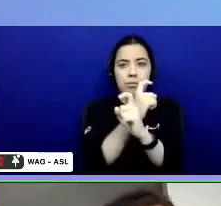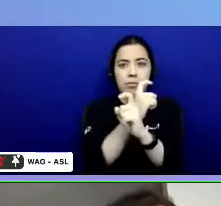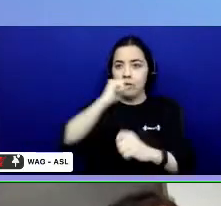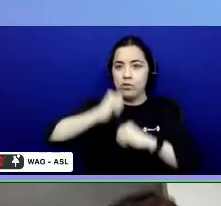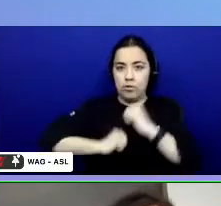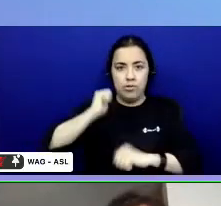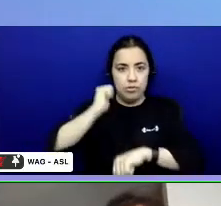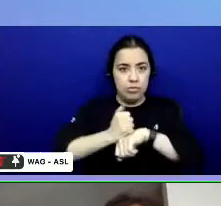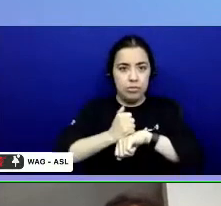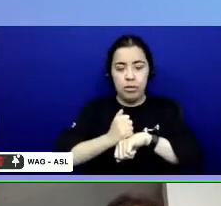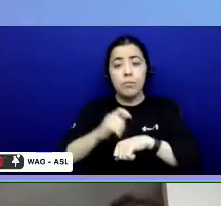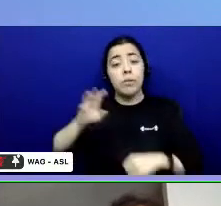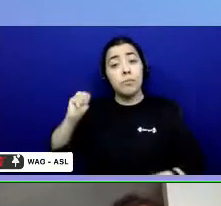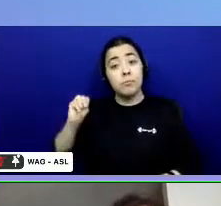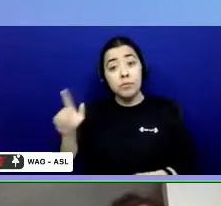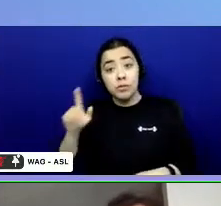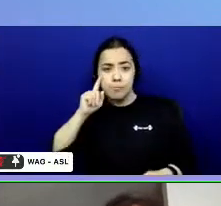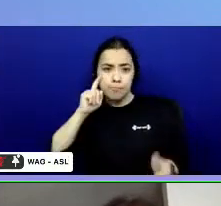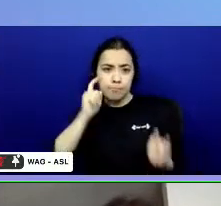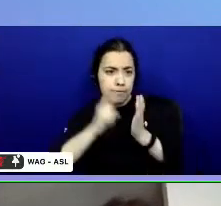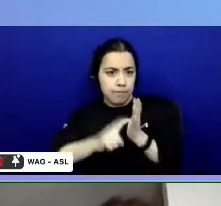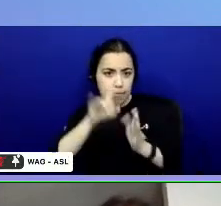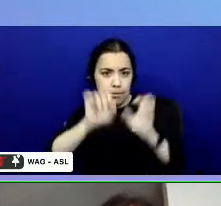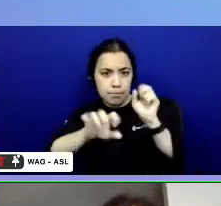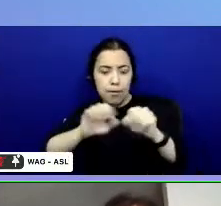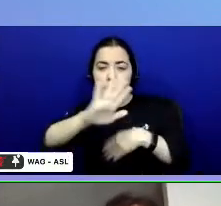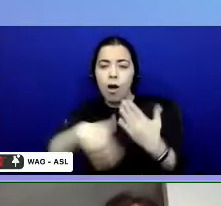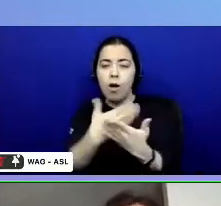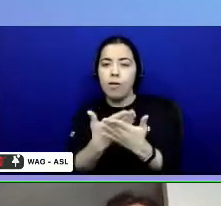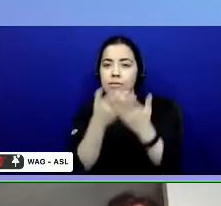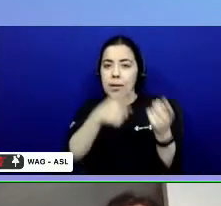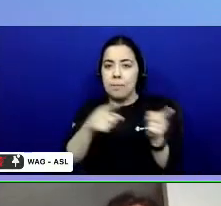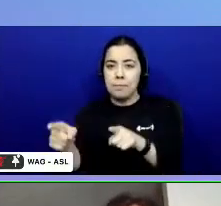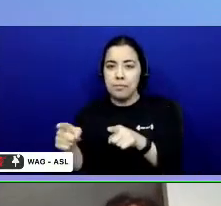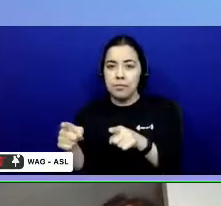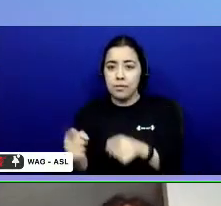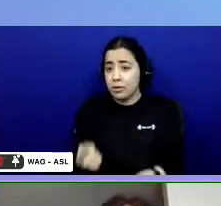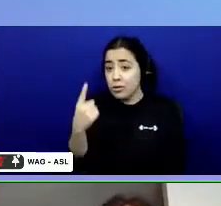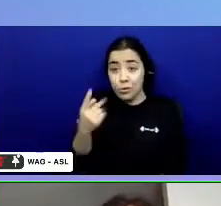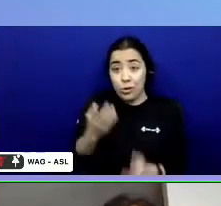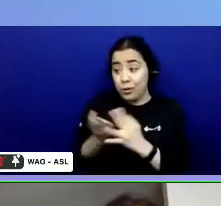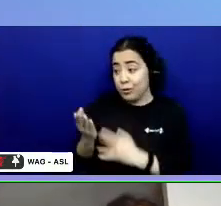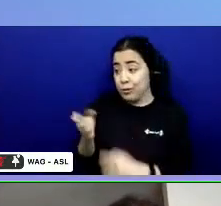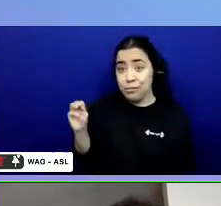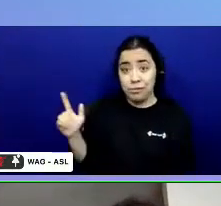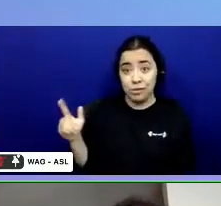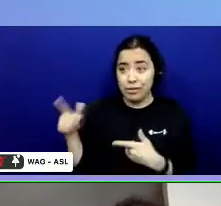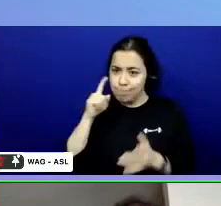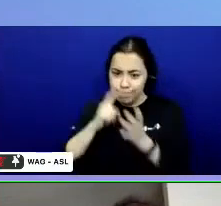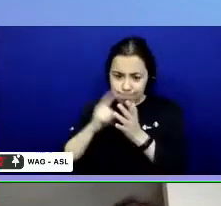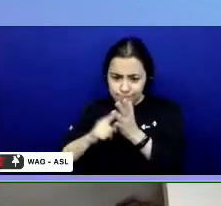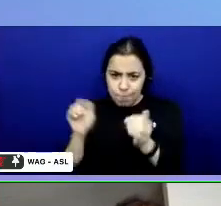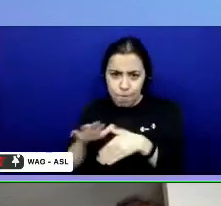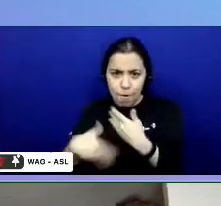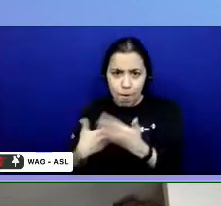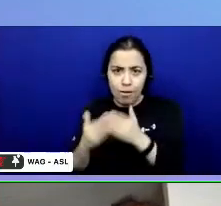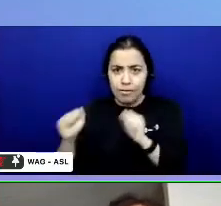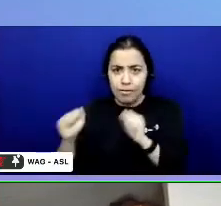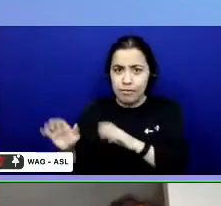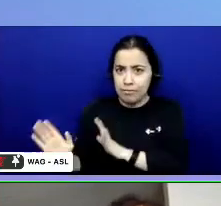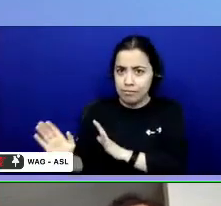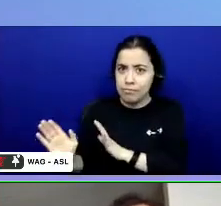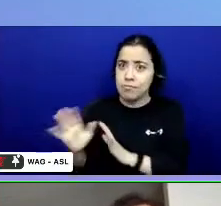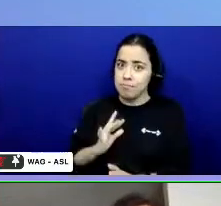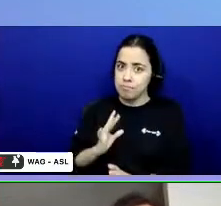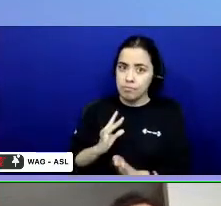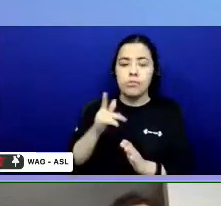and identify all of the things that are happening on it with a single pass through our machine learning algorithm. And here we have